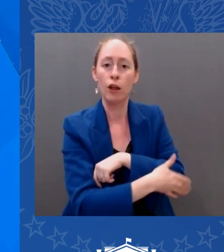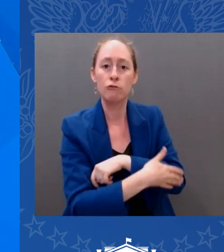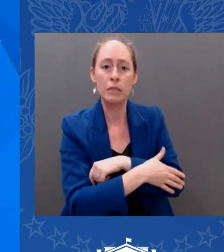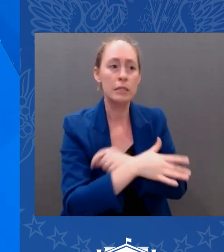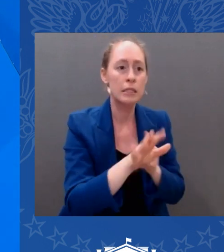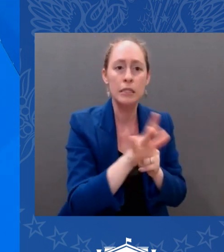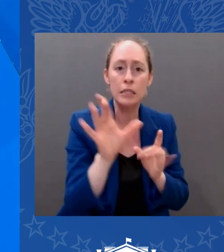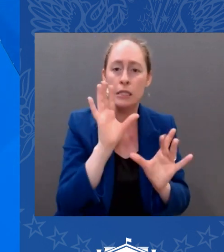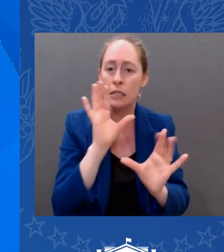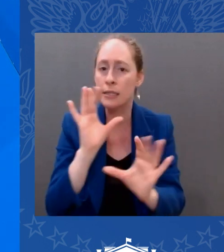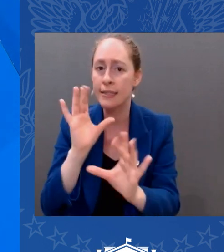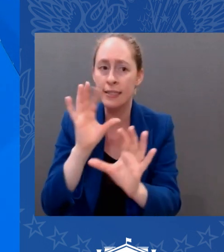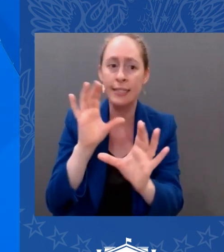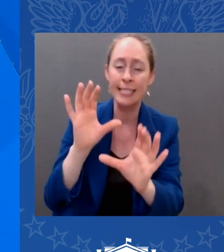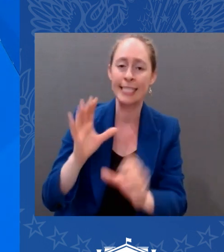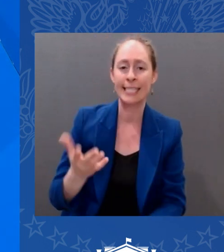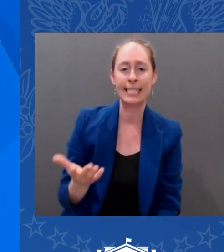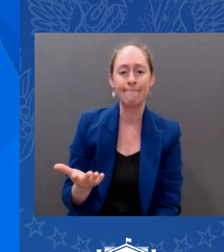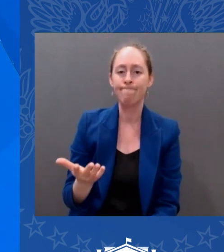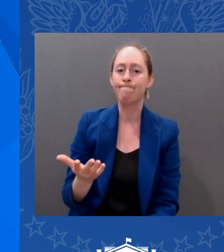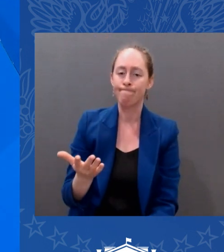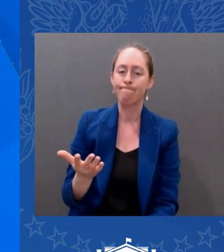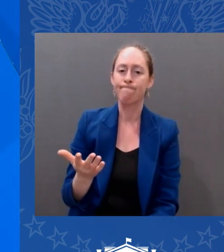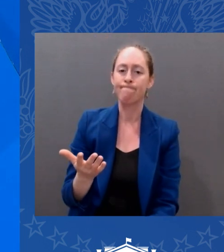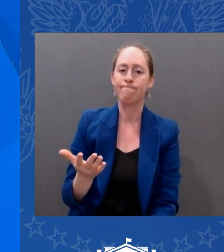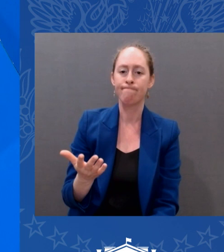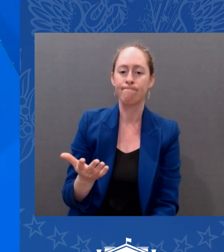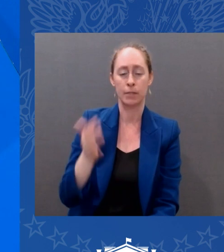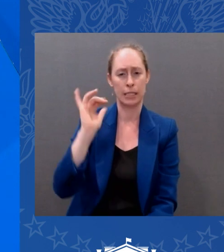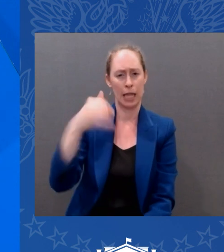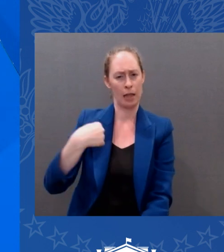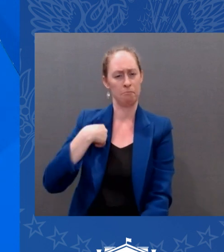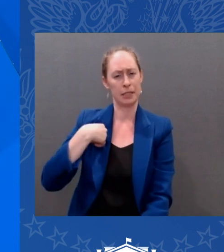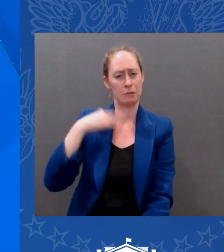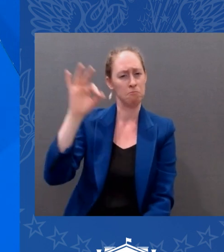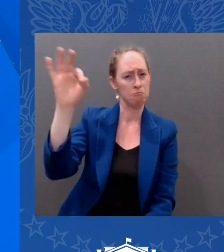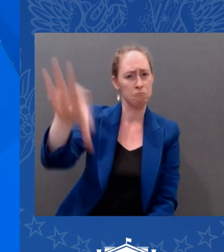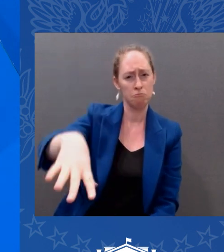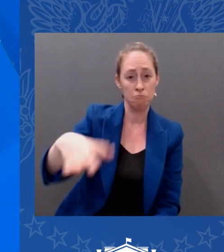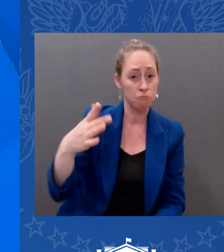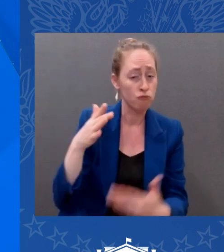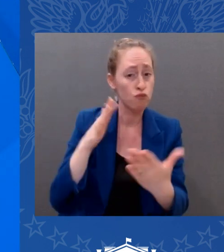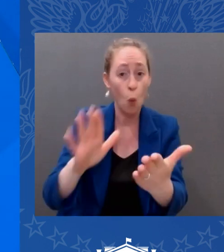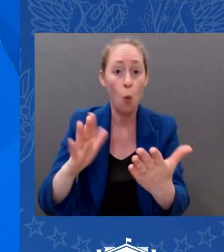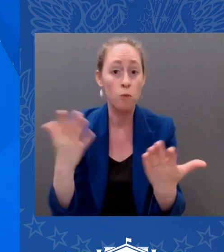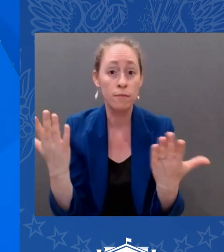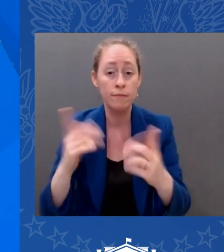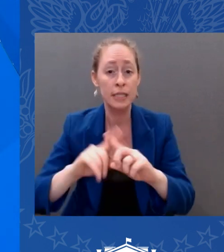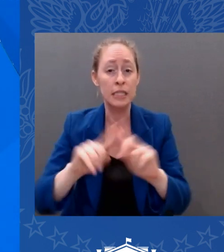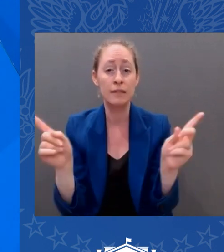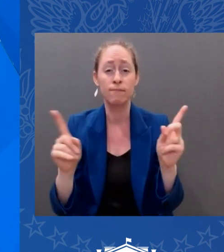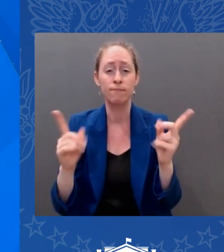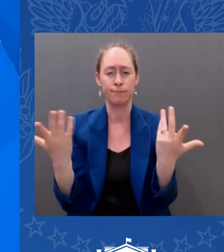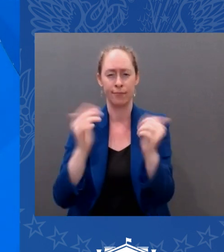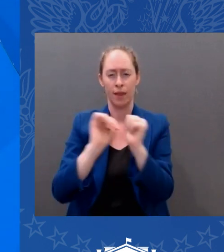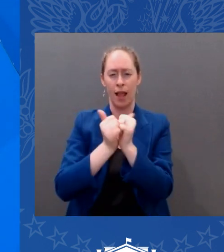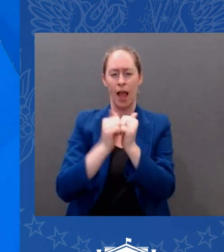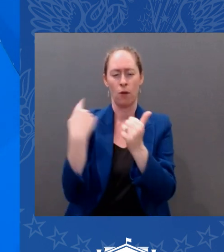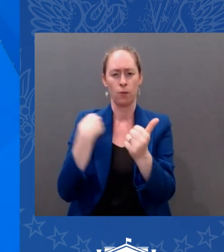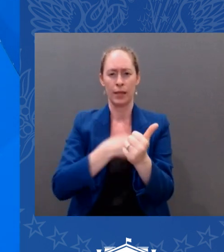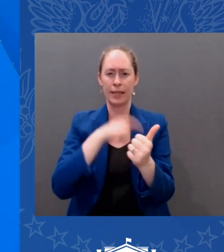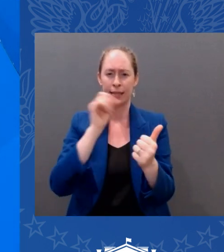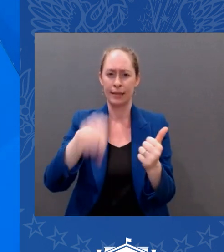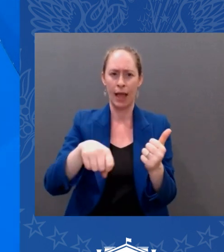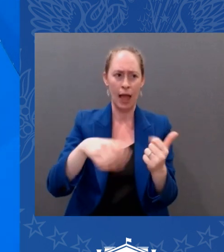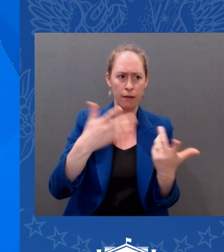a groundbreaking integrated new approach to managing migration and sharing responsibility across the hemisphere.